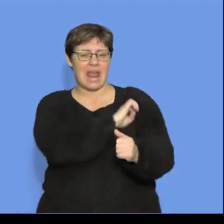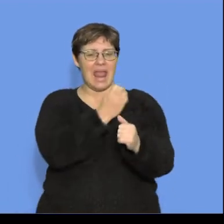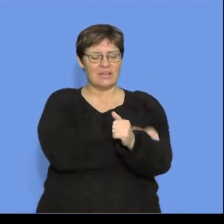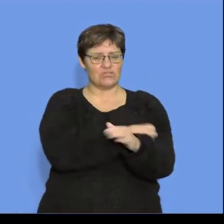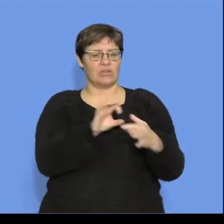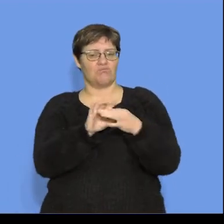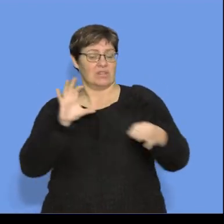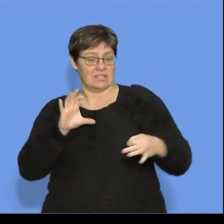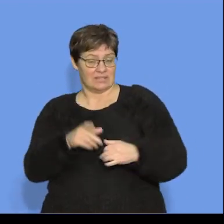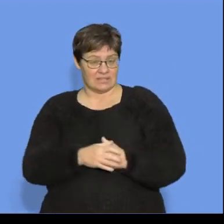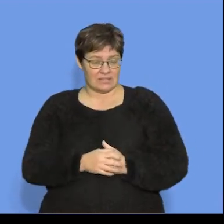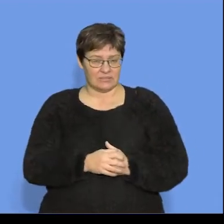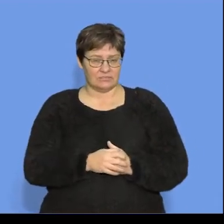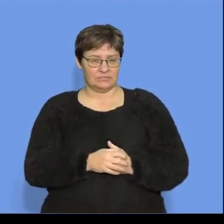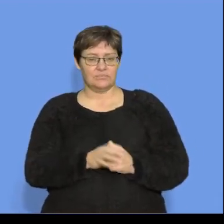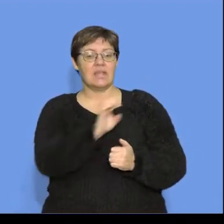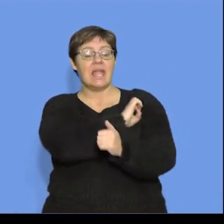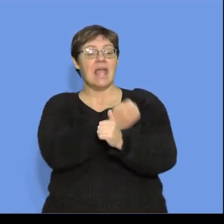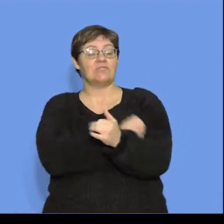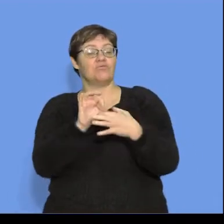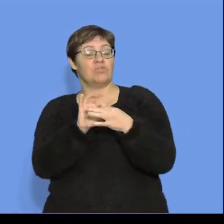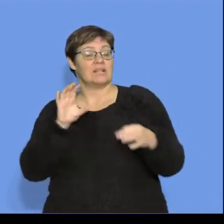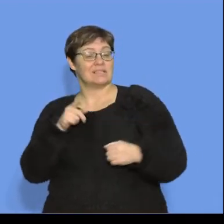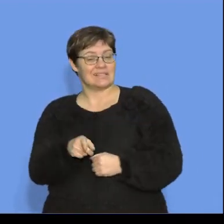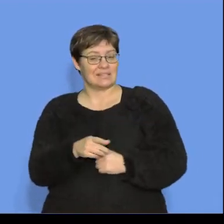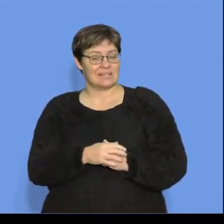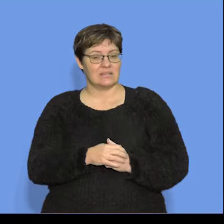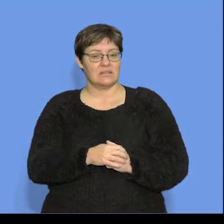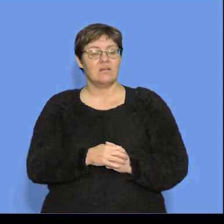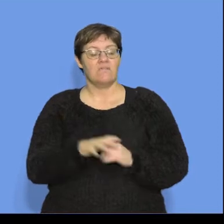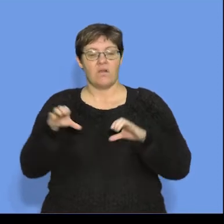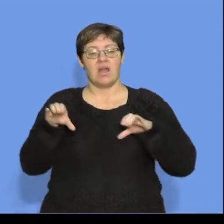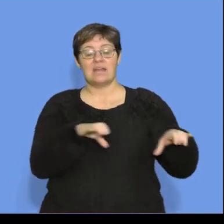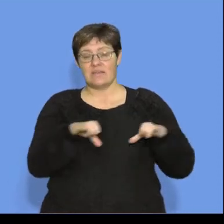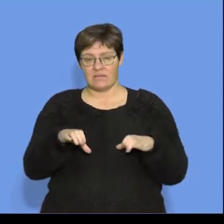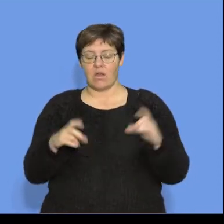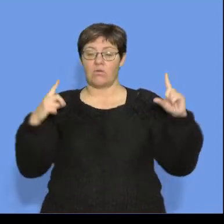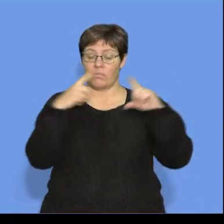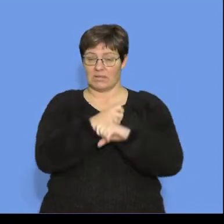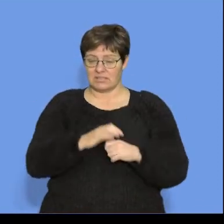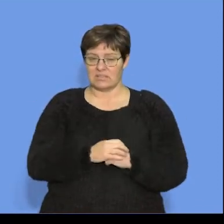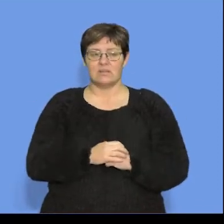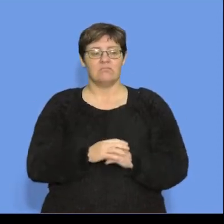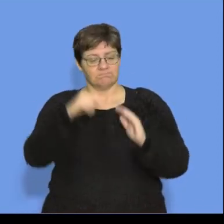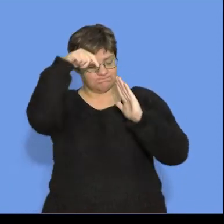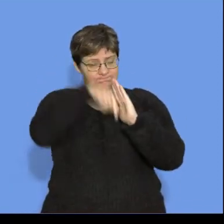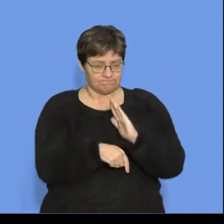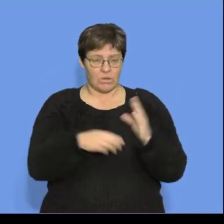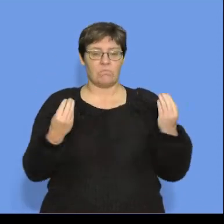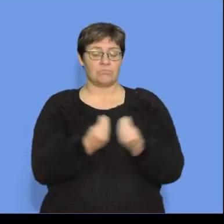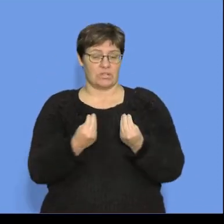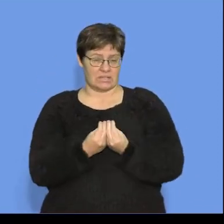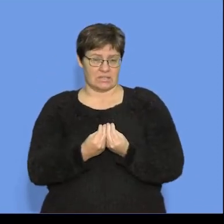is released, the energy released from the activated complex all the way down to the